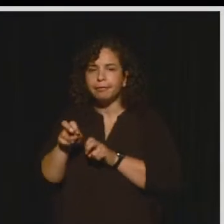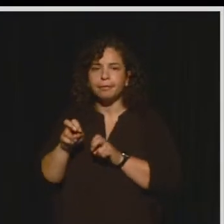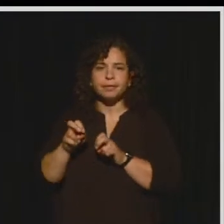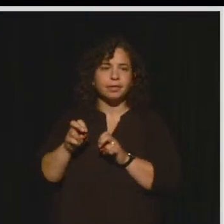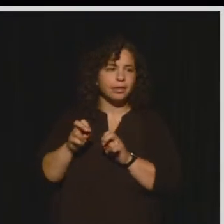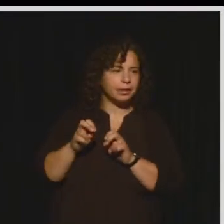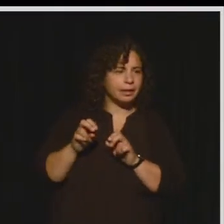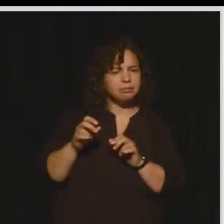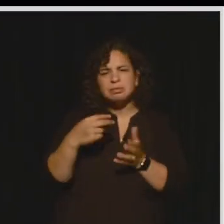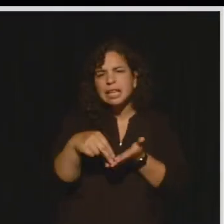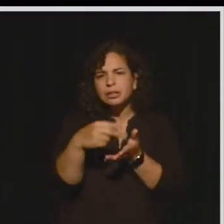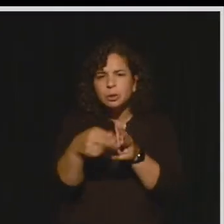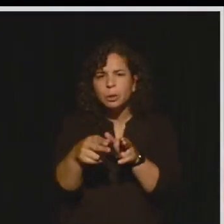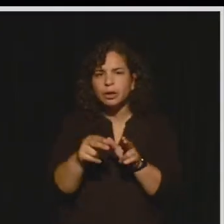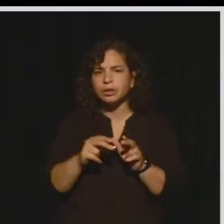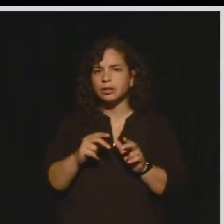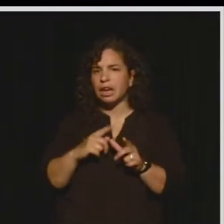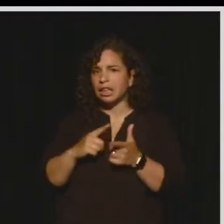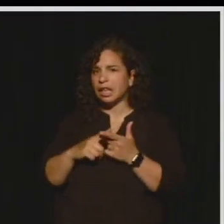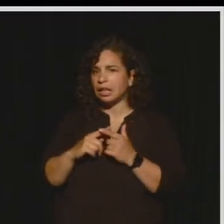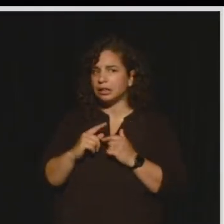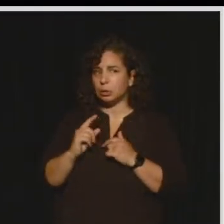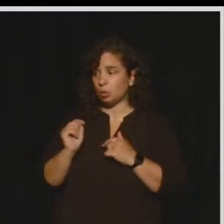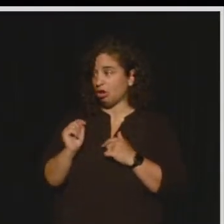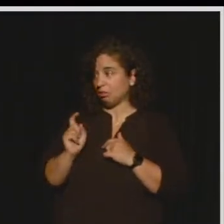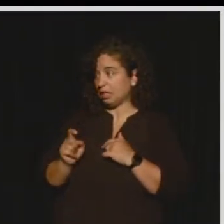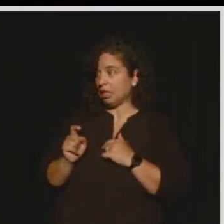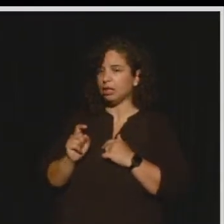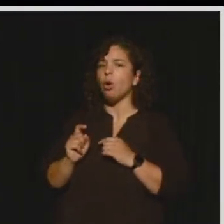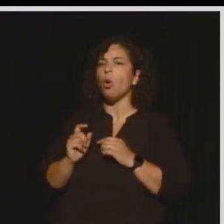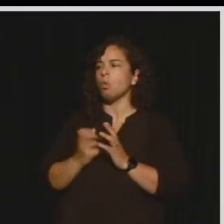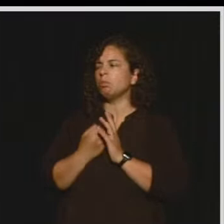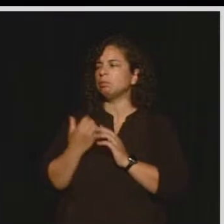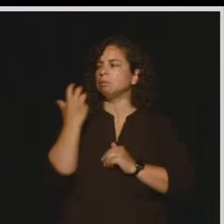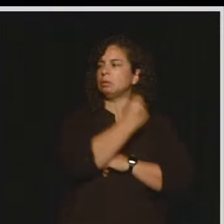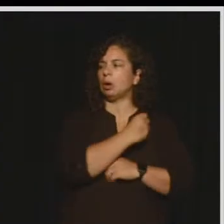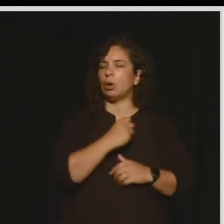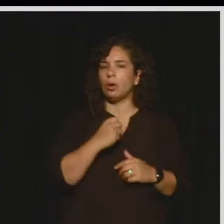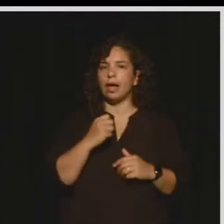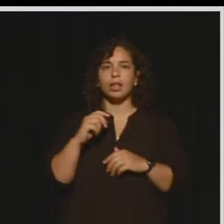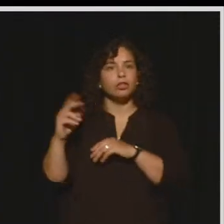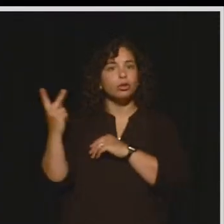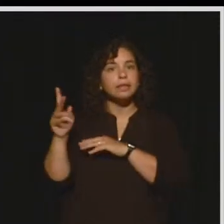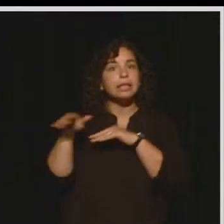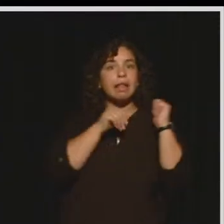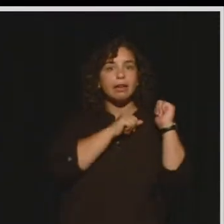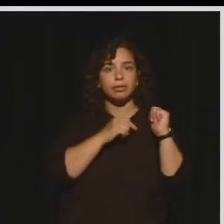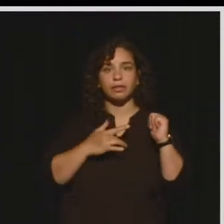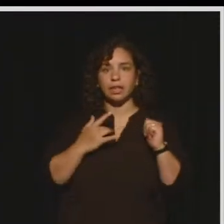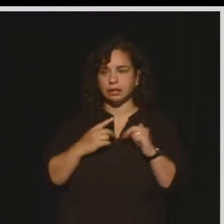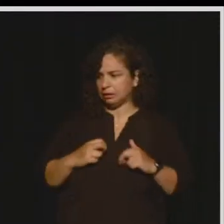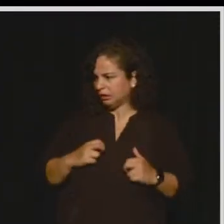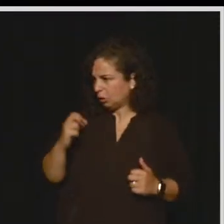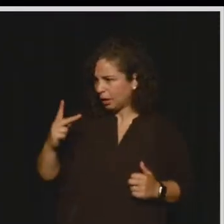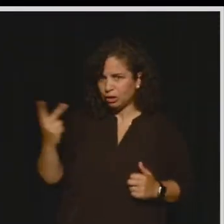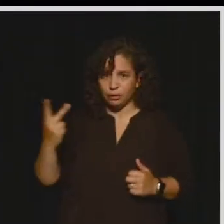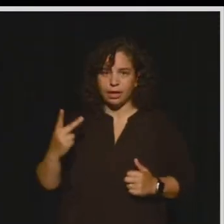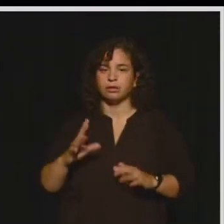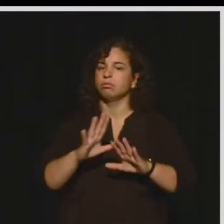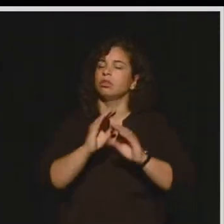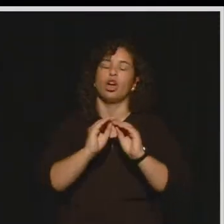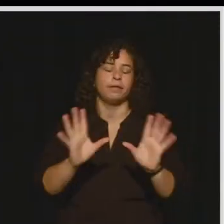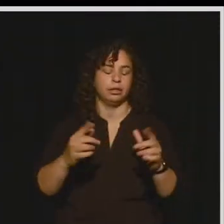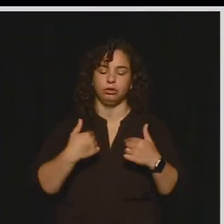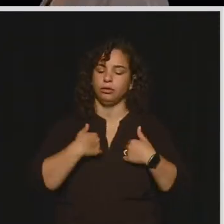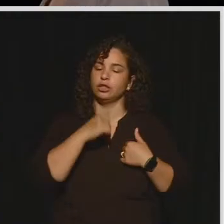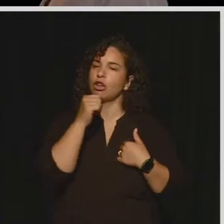washroom, that was when we said, gotta go now, and left, and walked out of the bar and said, okay, so we're not gay, we must be just